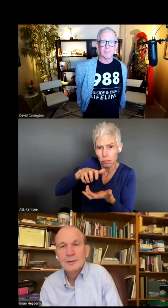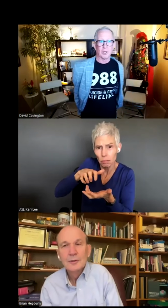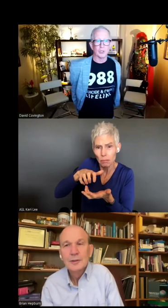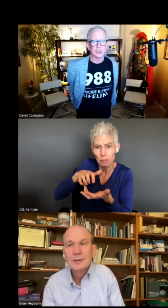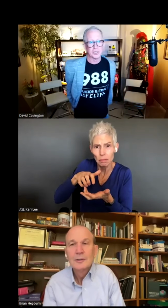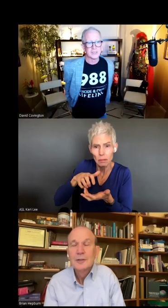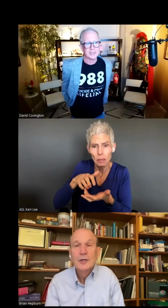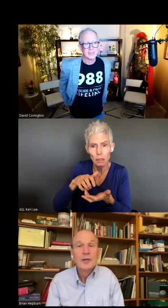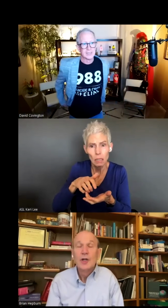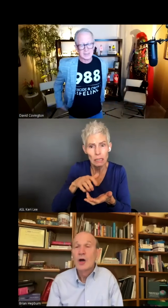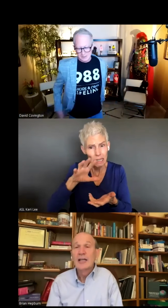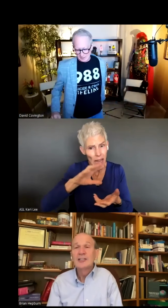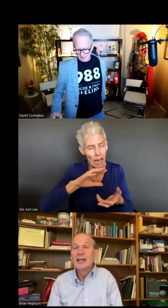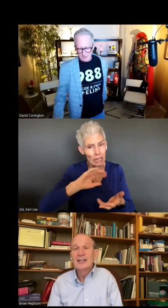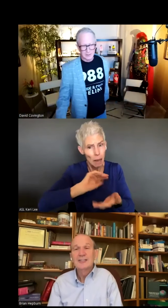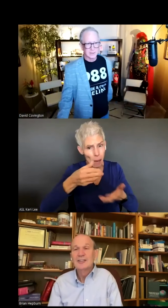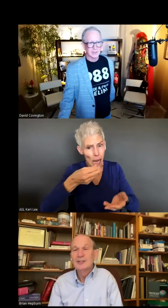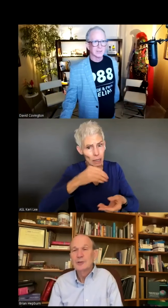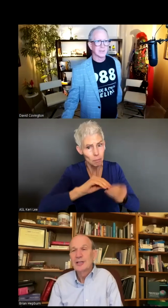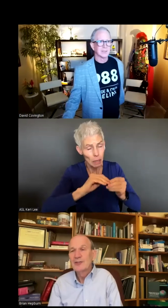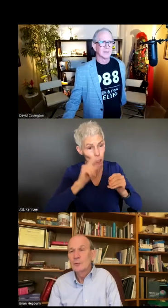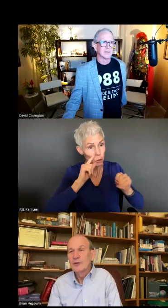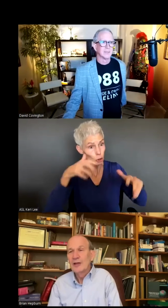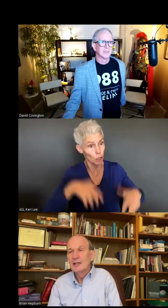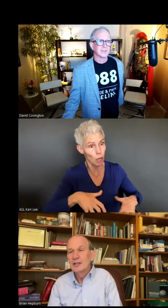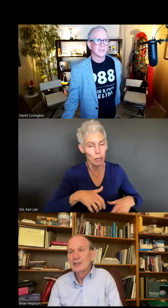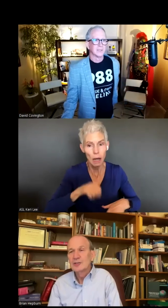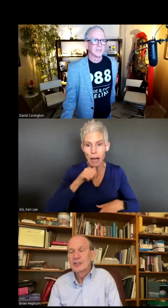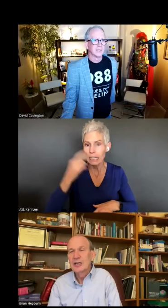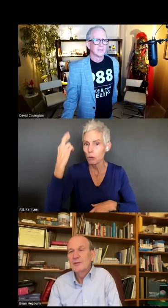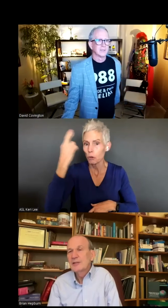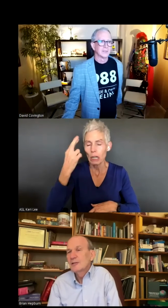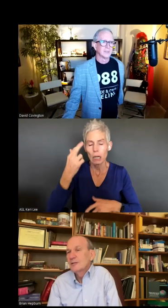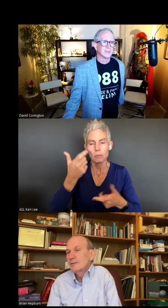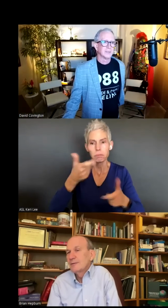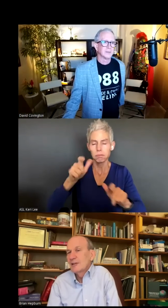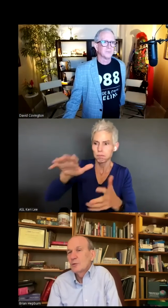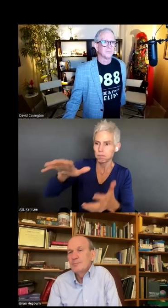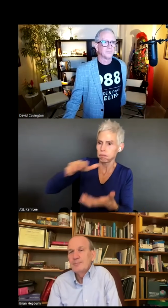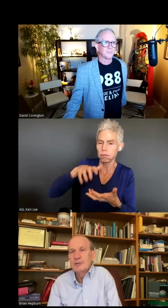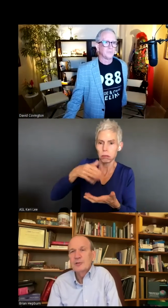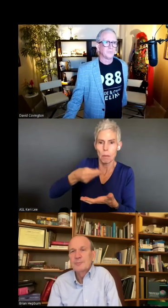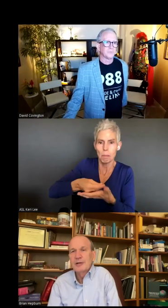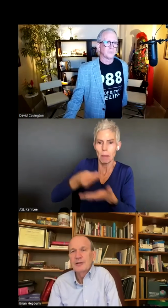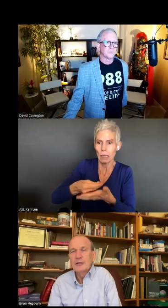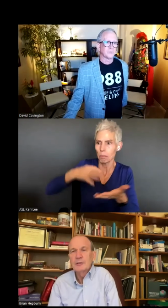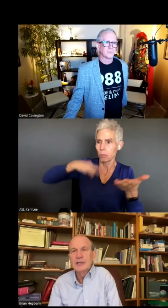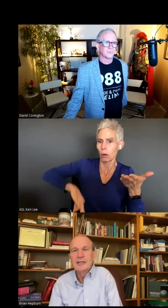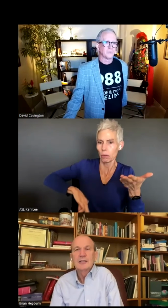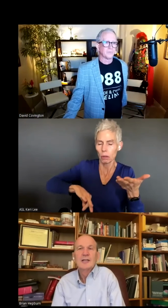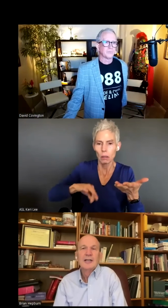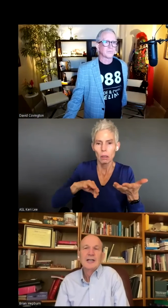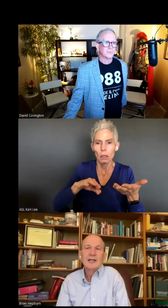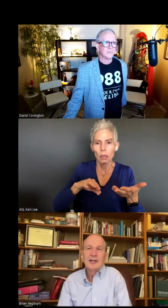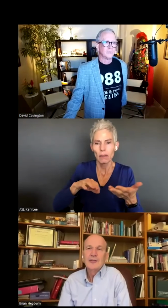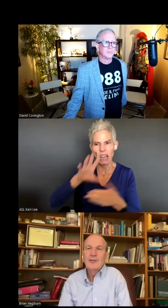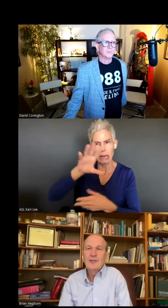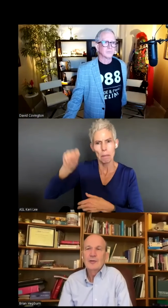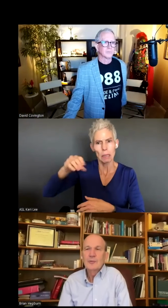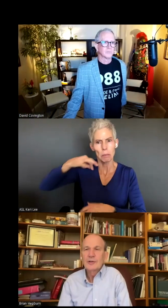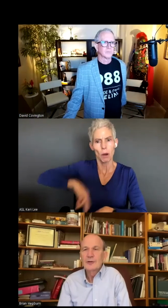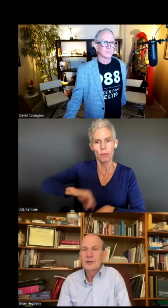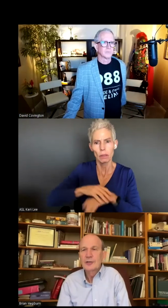was that large? No, I did not realize it was that large. And I think that that's what people are comparing. They look at